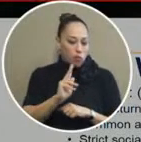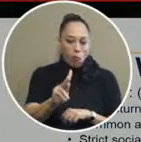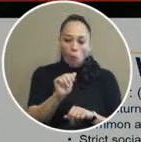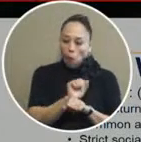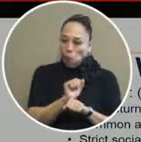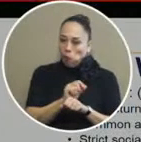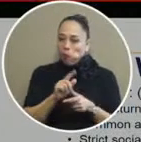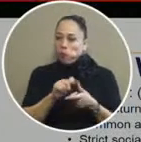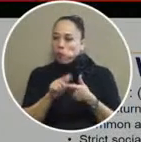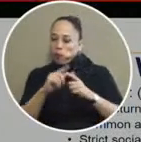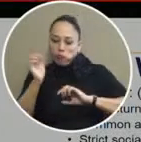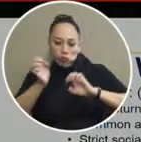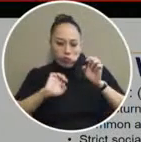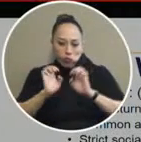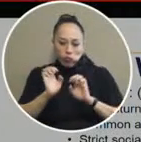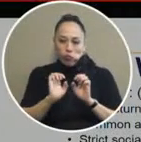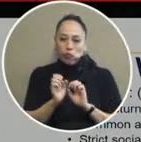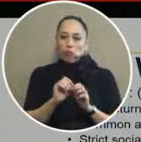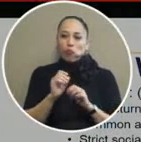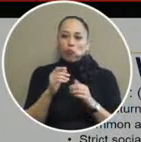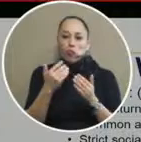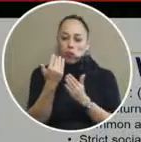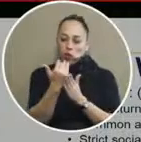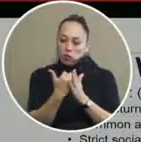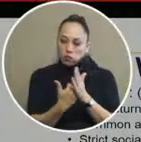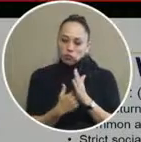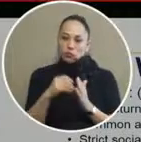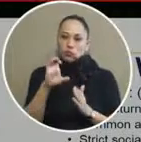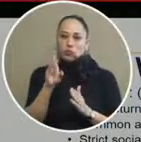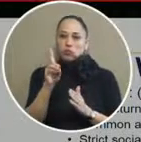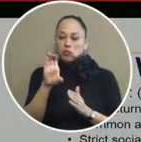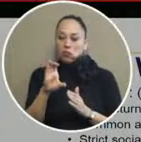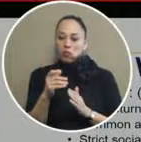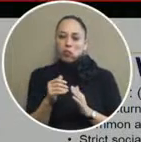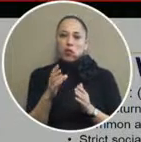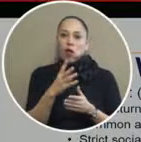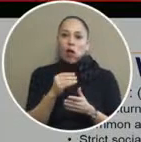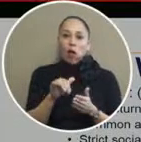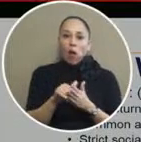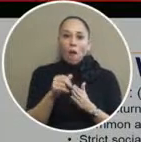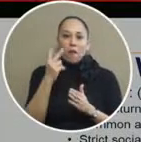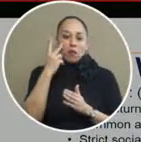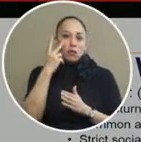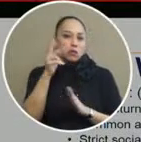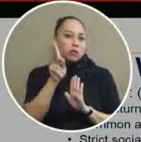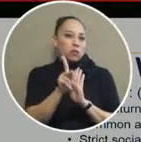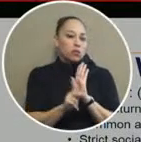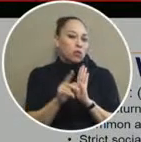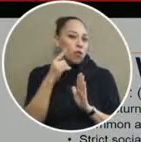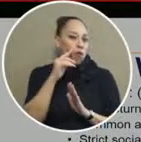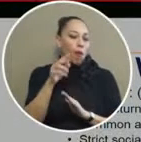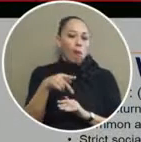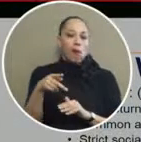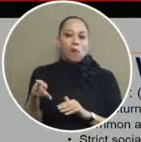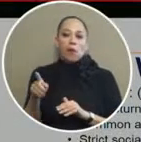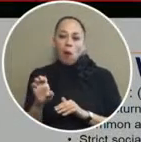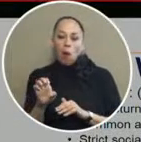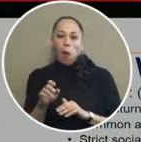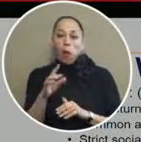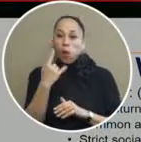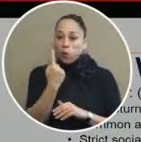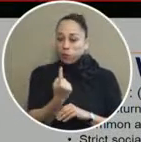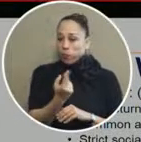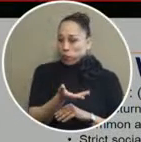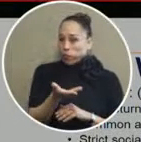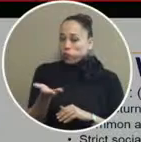evaluate the current CDC guidelines at that time as it relates to worksite protocols and PPE. Now, one of